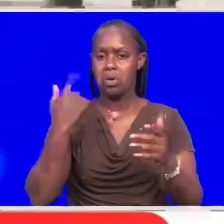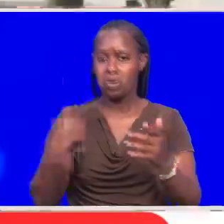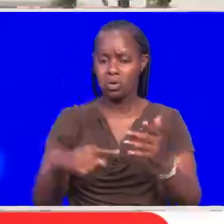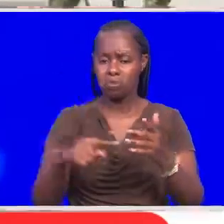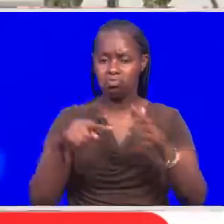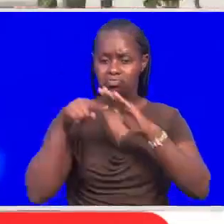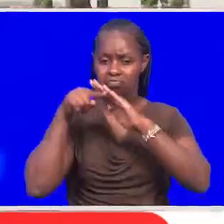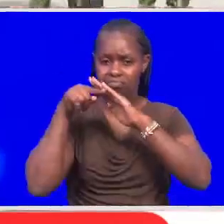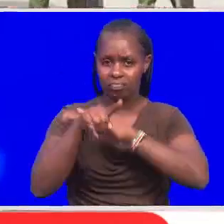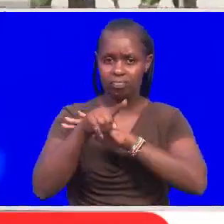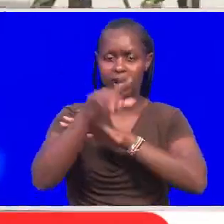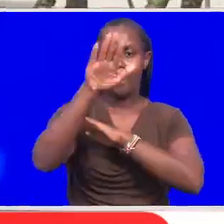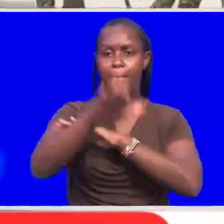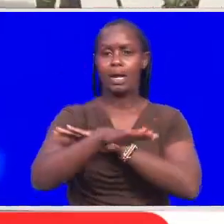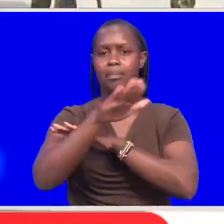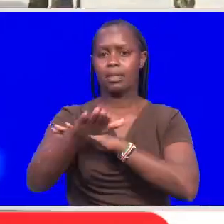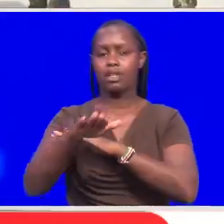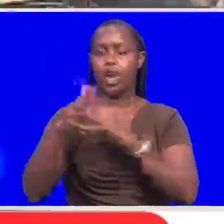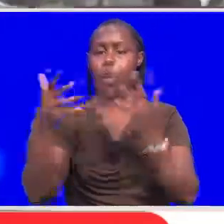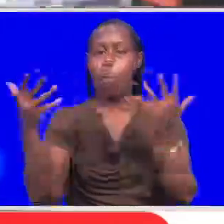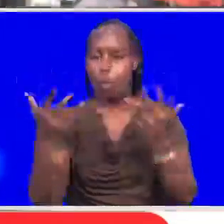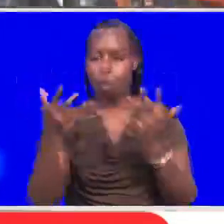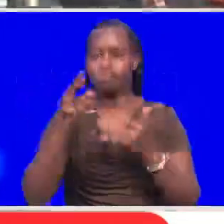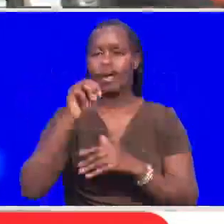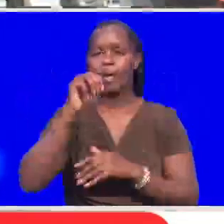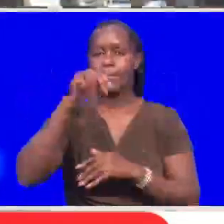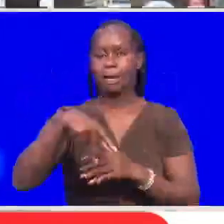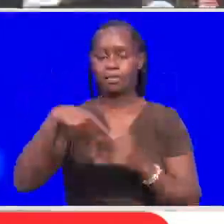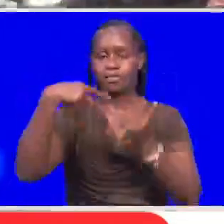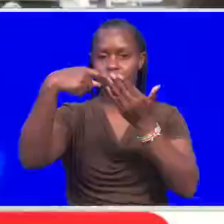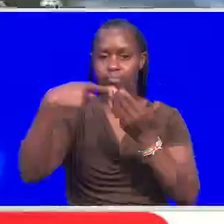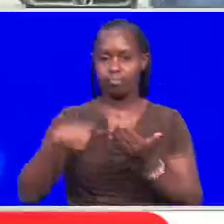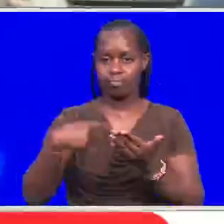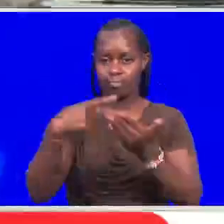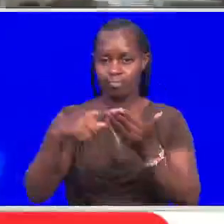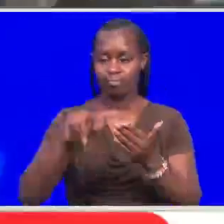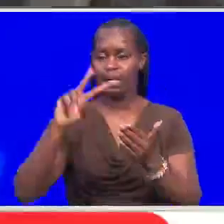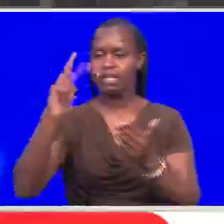building, where legislators debated the bill's second reading.